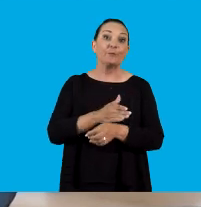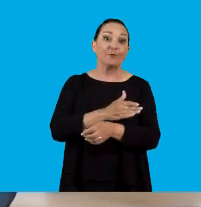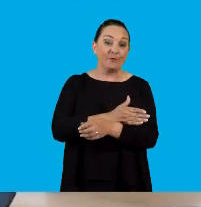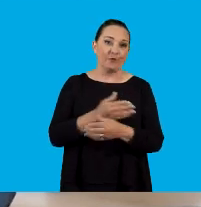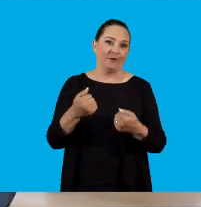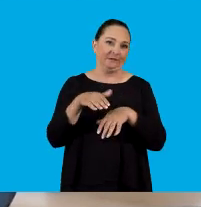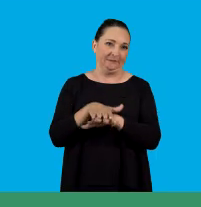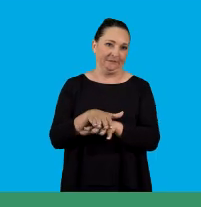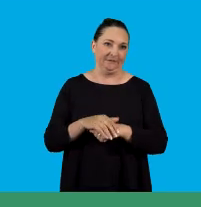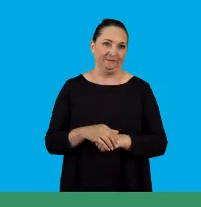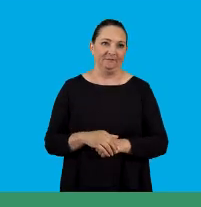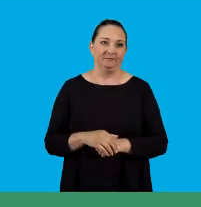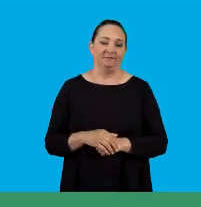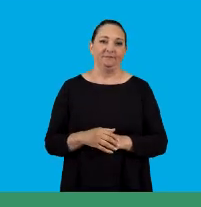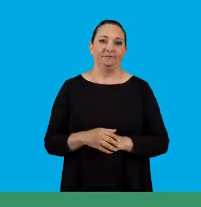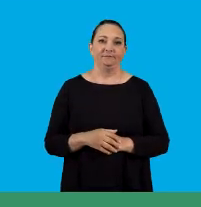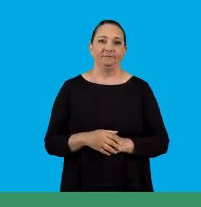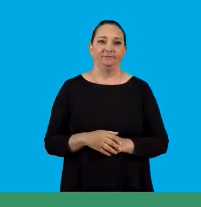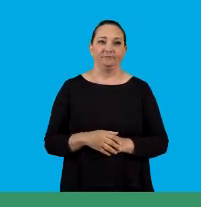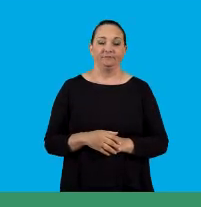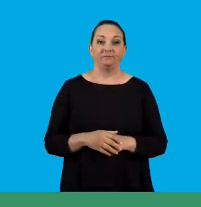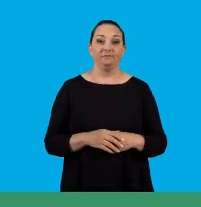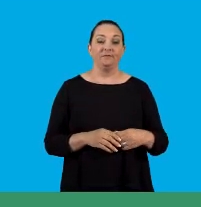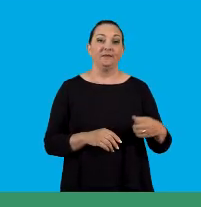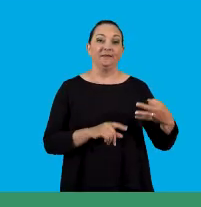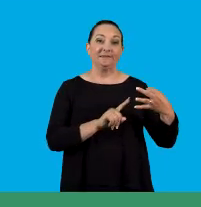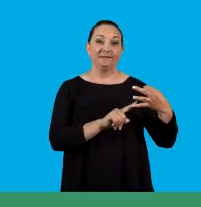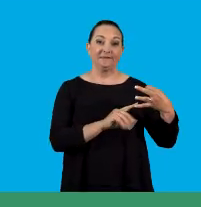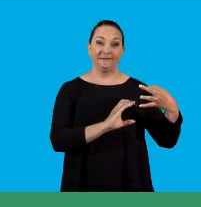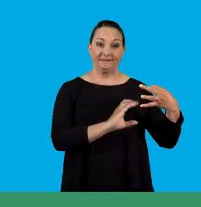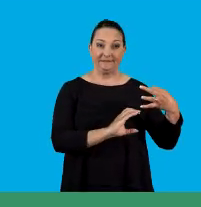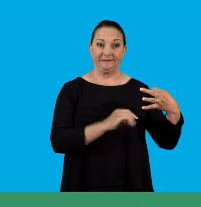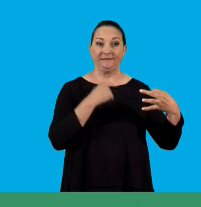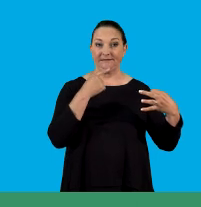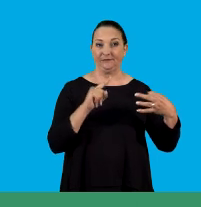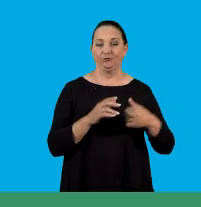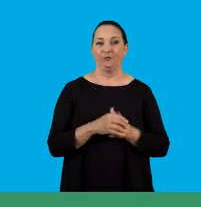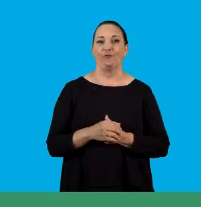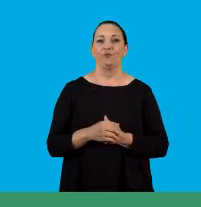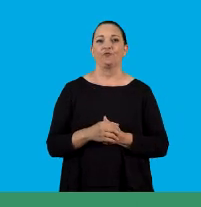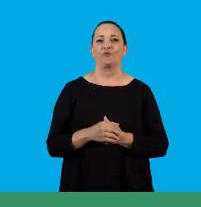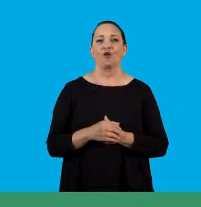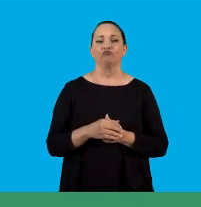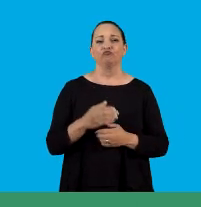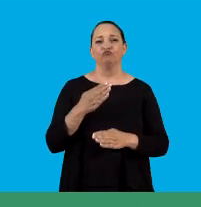can implement. But then when you look into now, option C, this says employees are